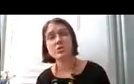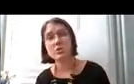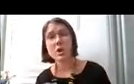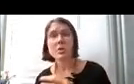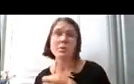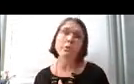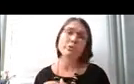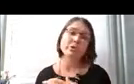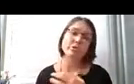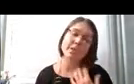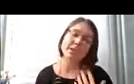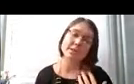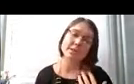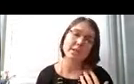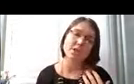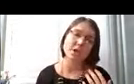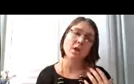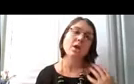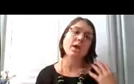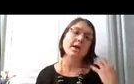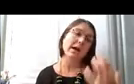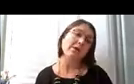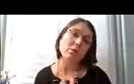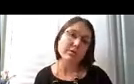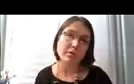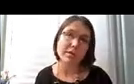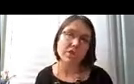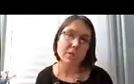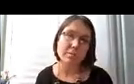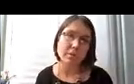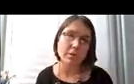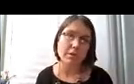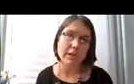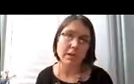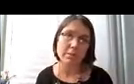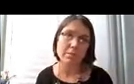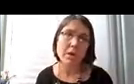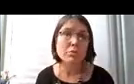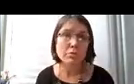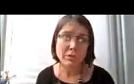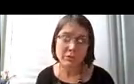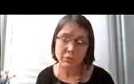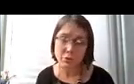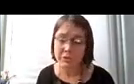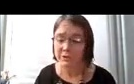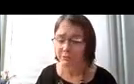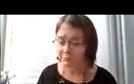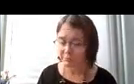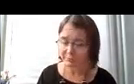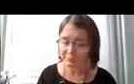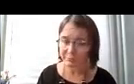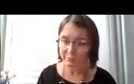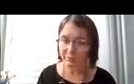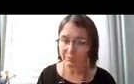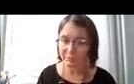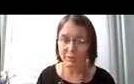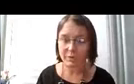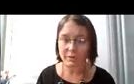my students, but also to me as a teacher and how I want to be shaping the curriculum moving forward?